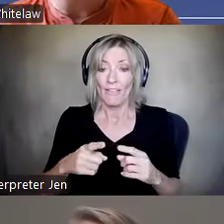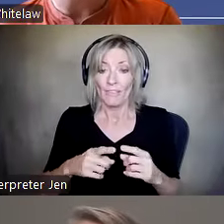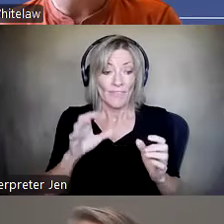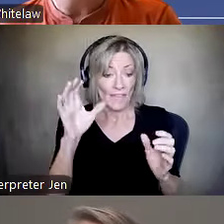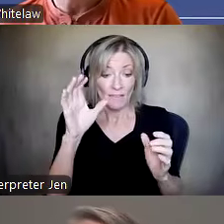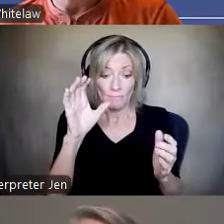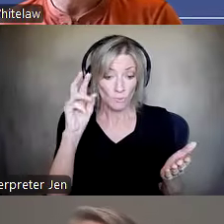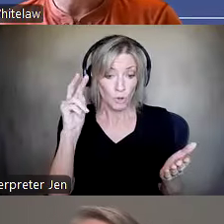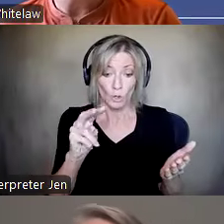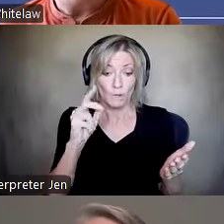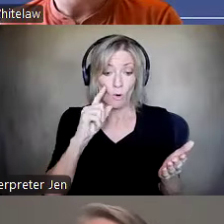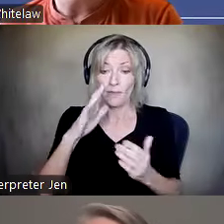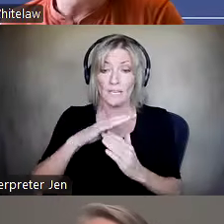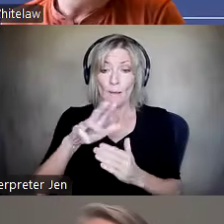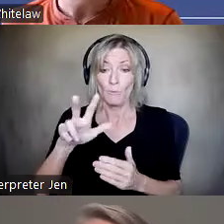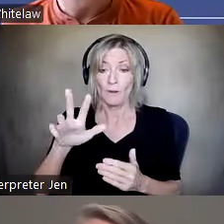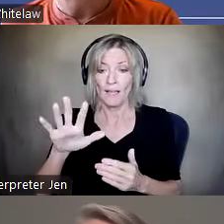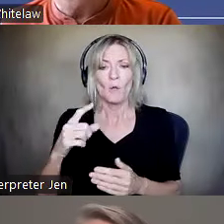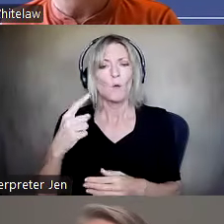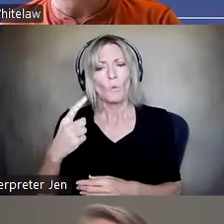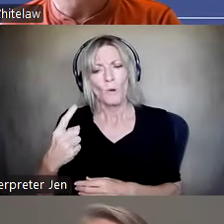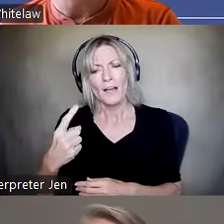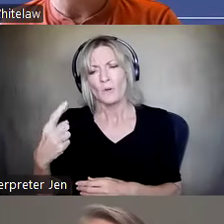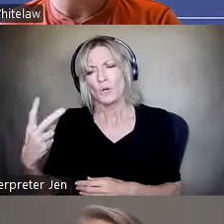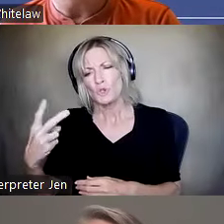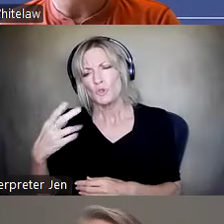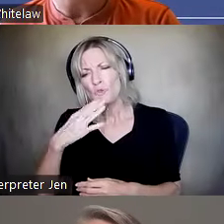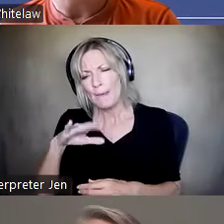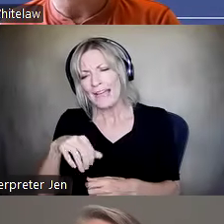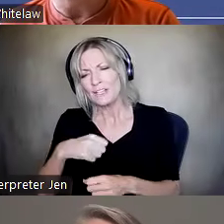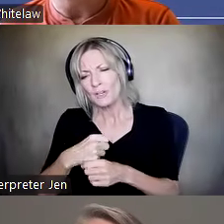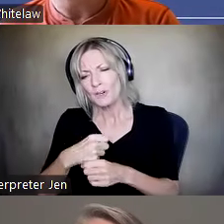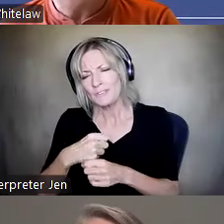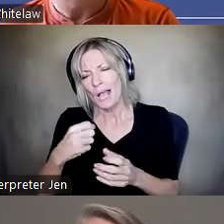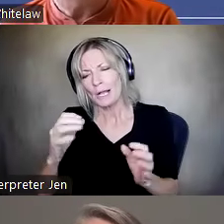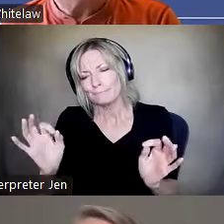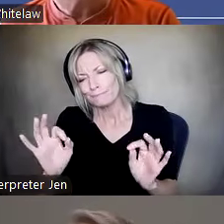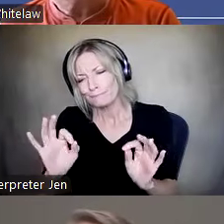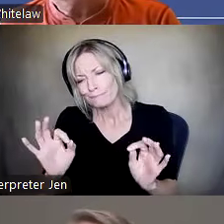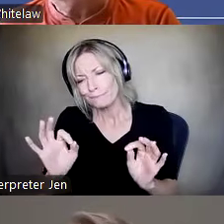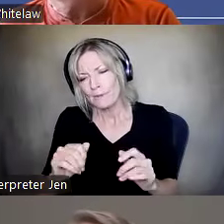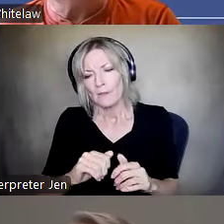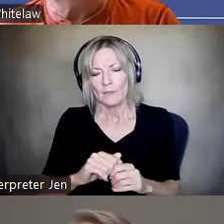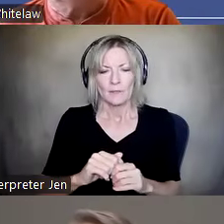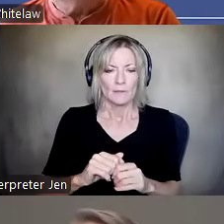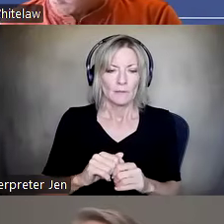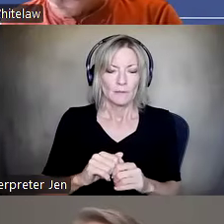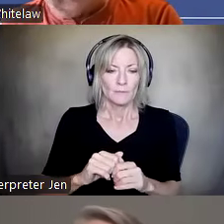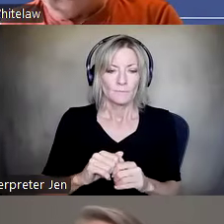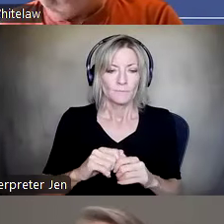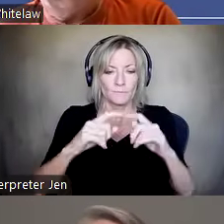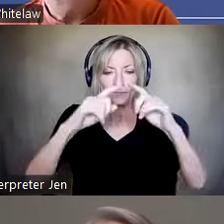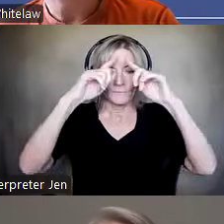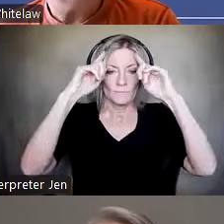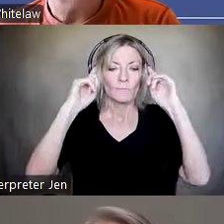top 35. I will say one or two bad years is not really going to mess it up. Um,